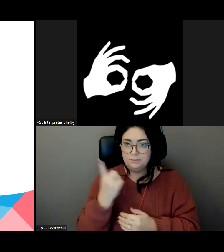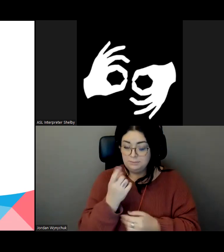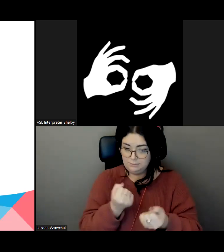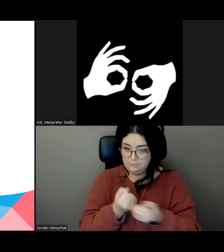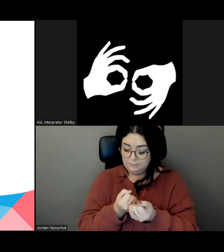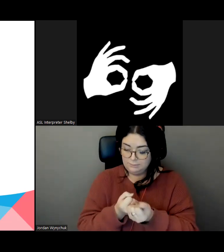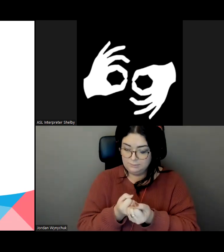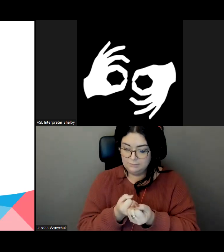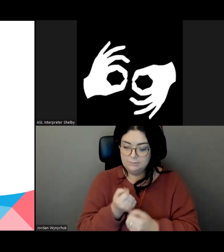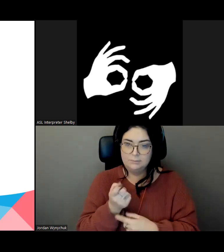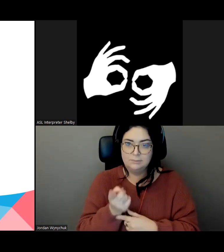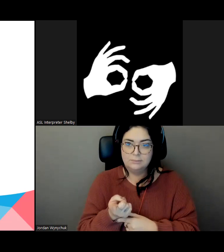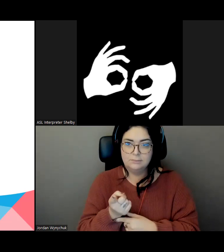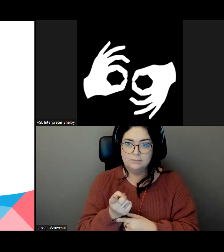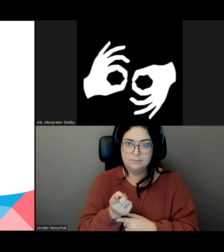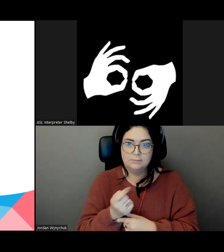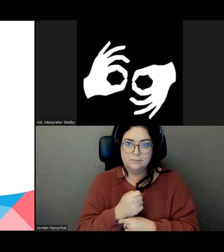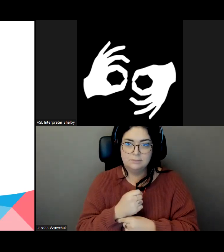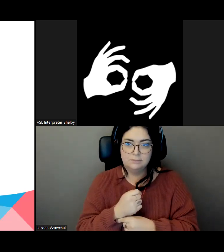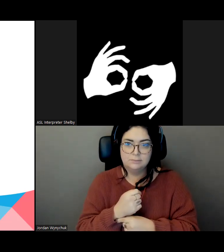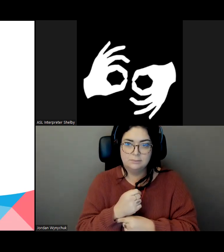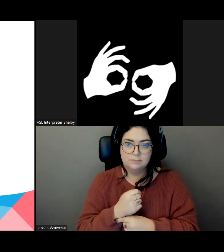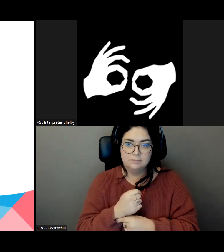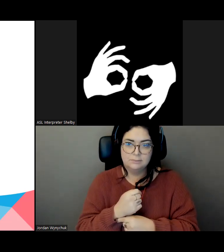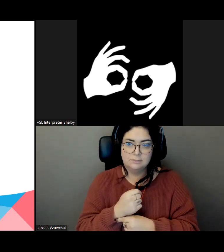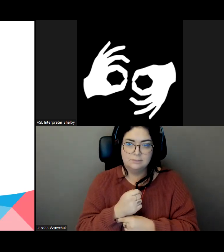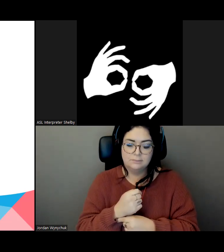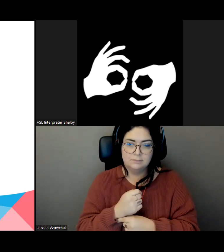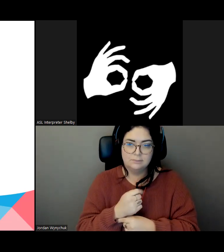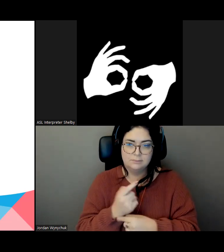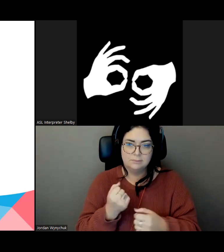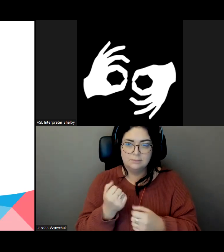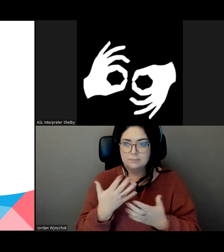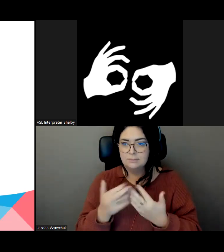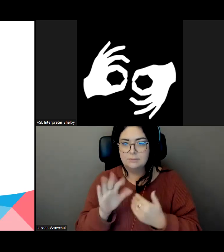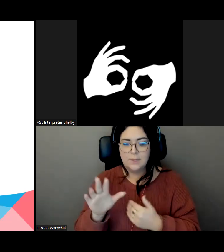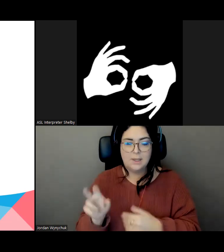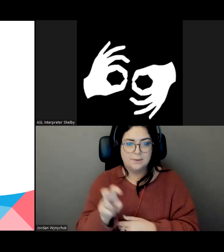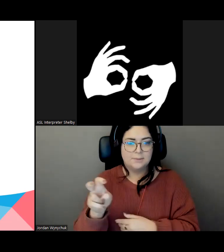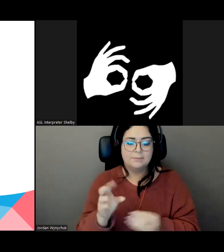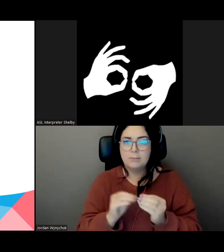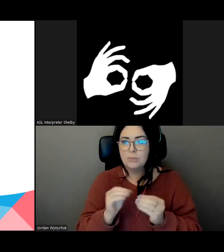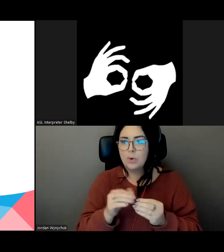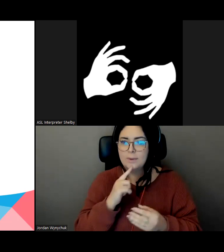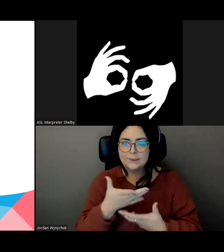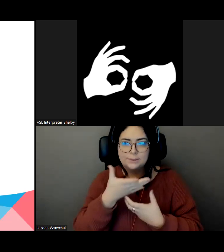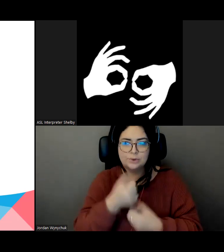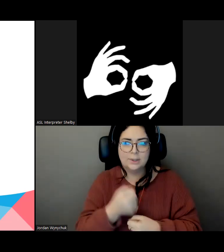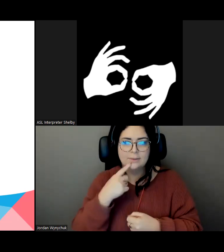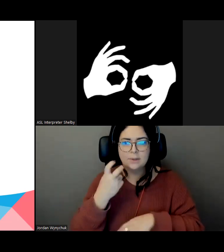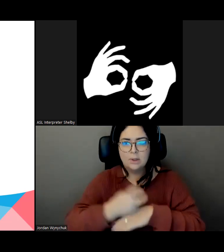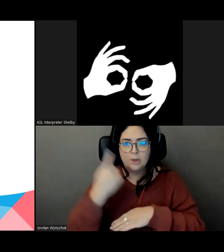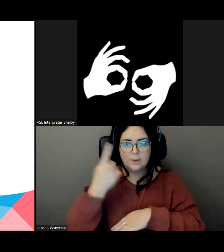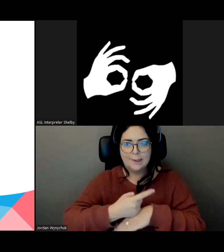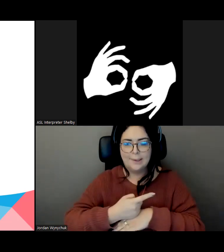him through anything that he goes through, and I like his confidant in a lot of ways. If he has a hard day,